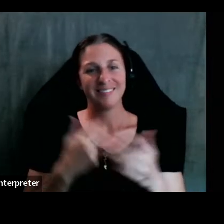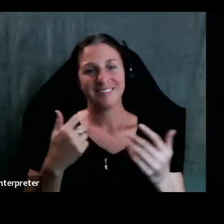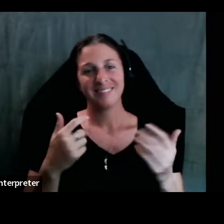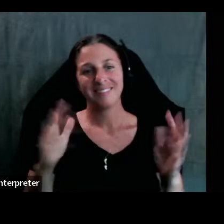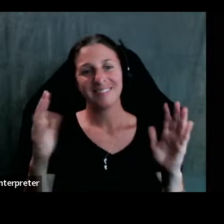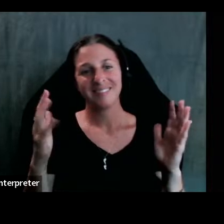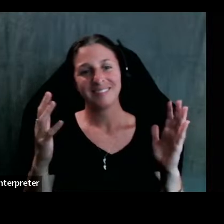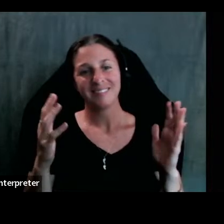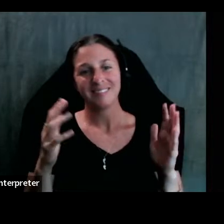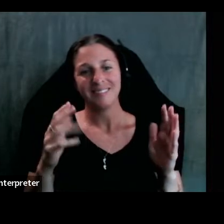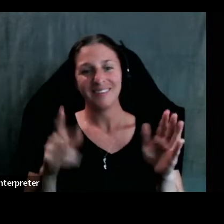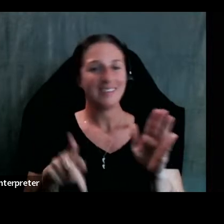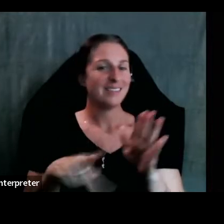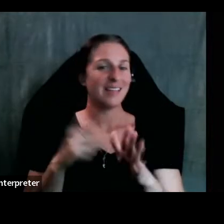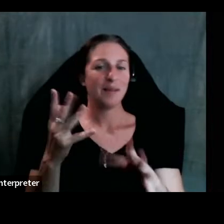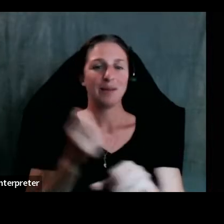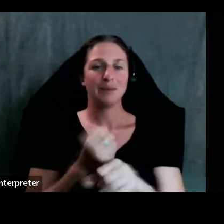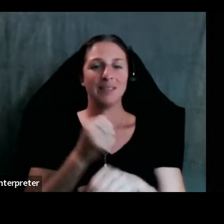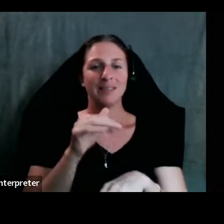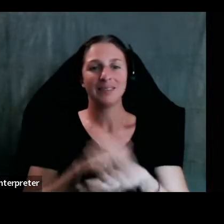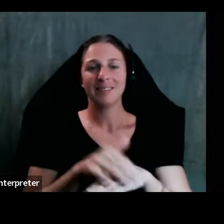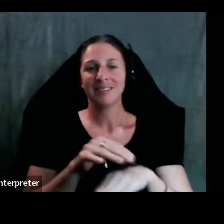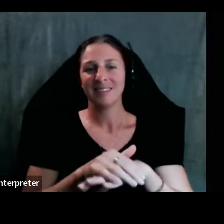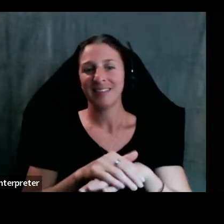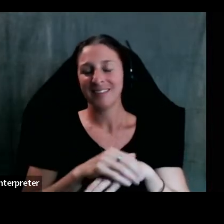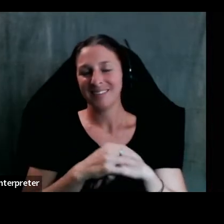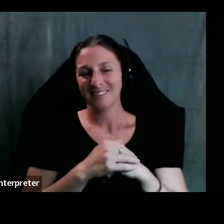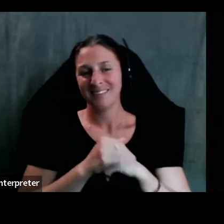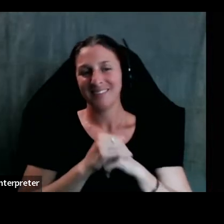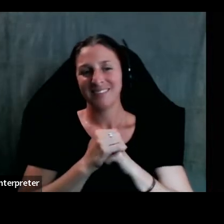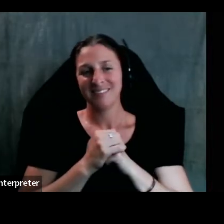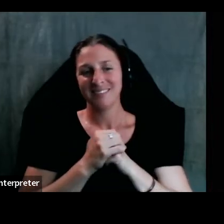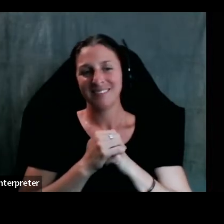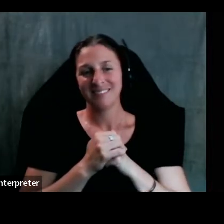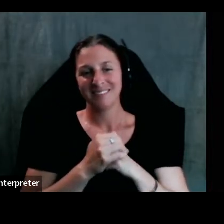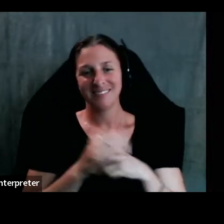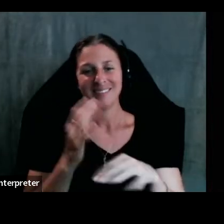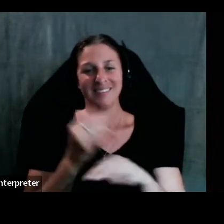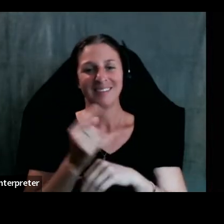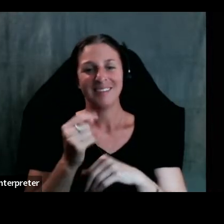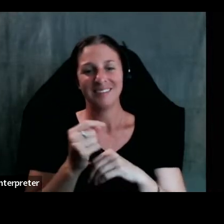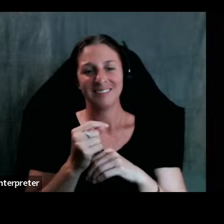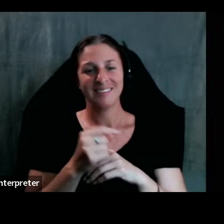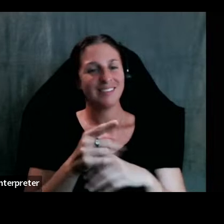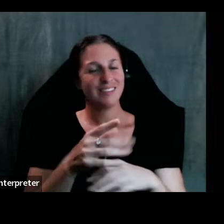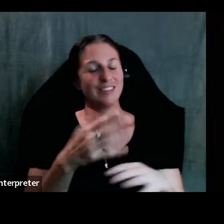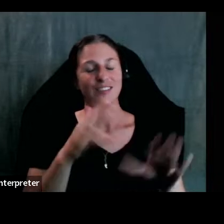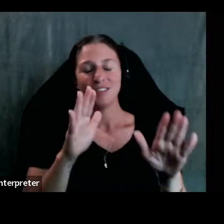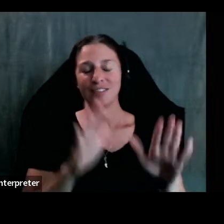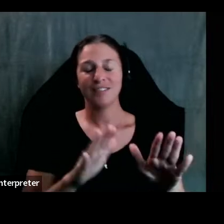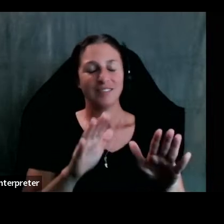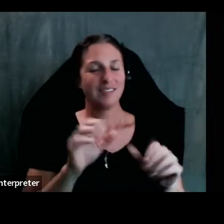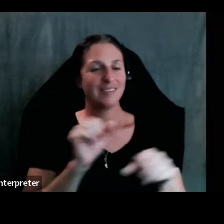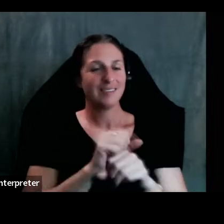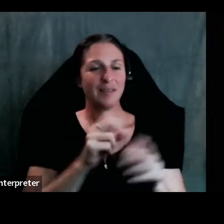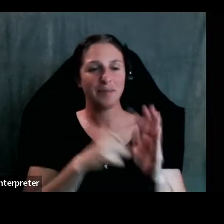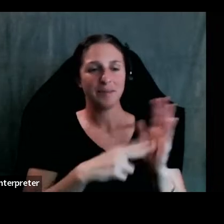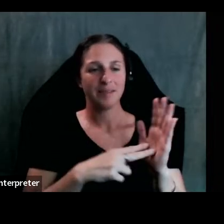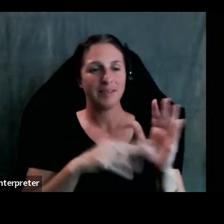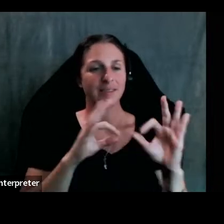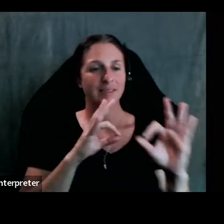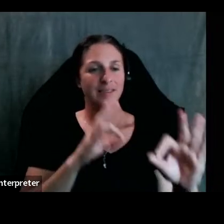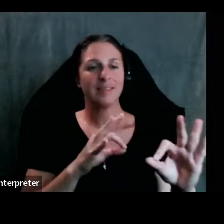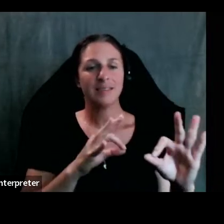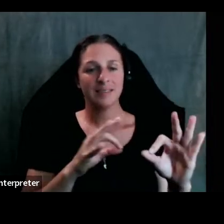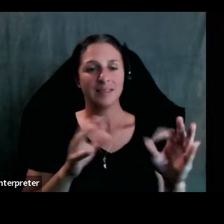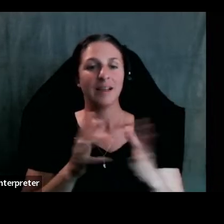So A double win tonight. that's what I'm saying. Yeah. Got it. Jamie did an Okay. excellent job reading. Thank you. Excellent. Well, a